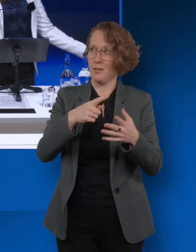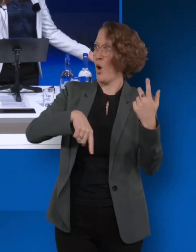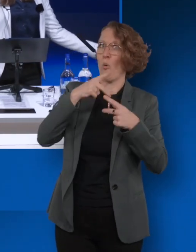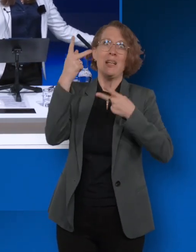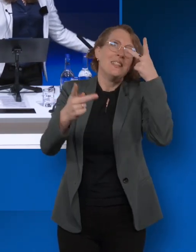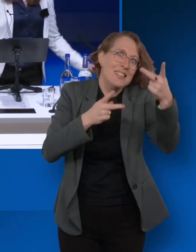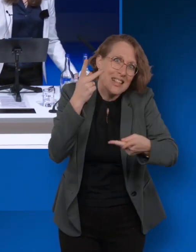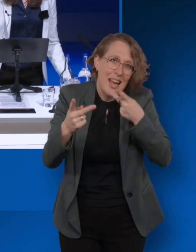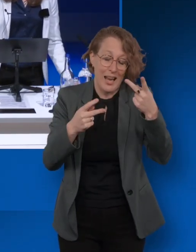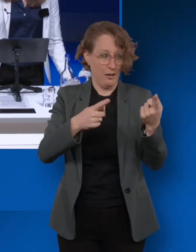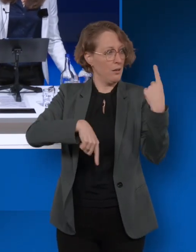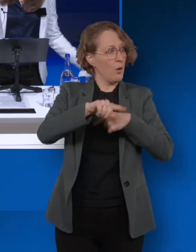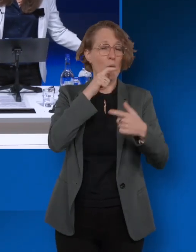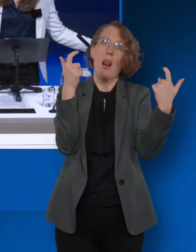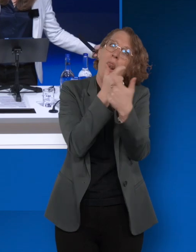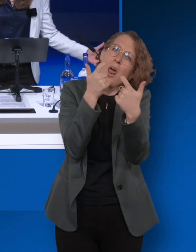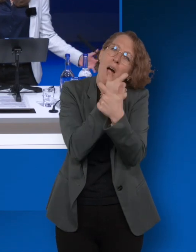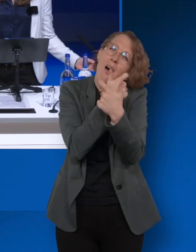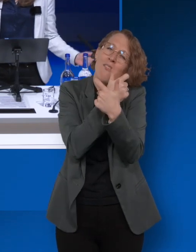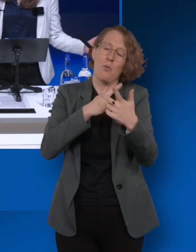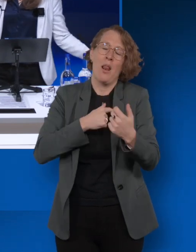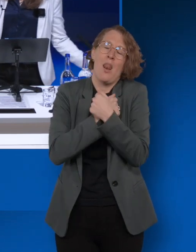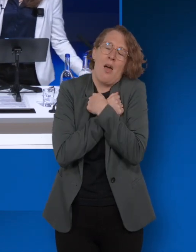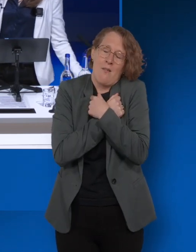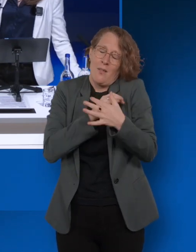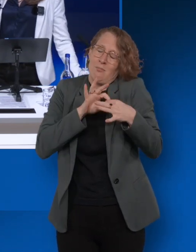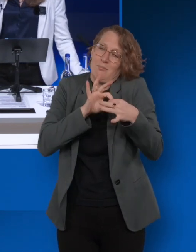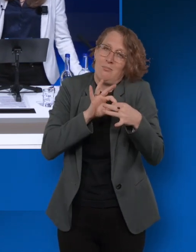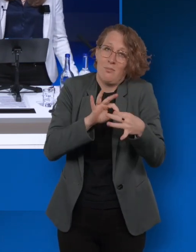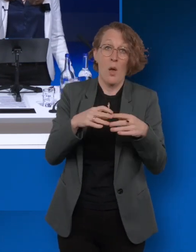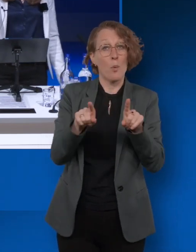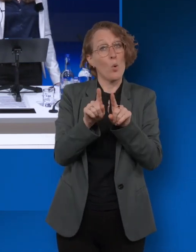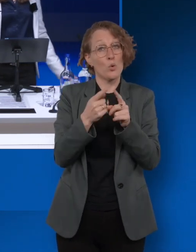sing, we laugh. We fall in love, we grieve the